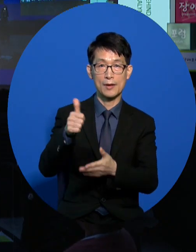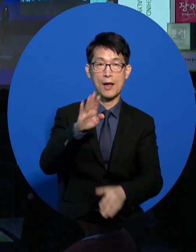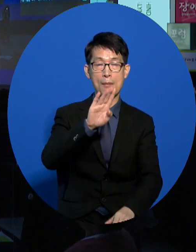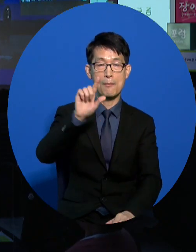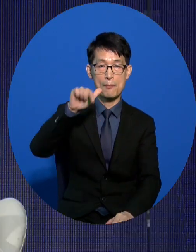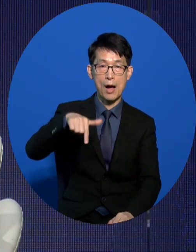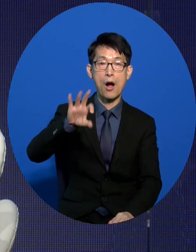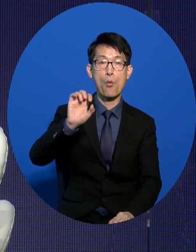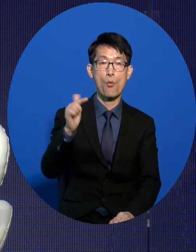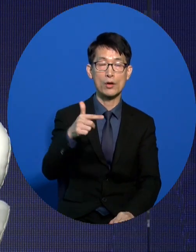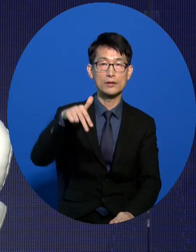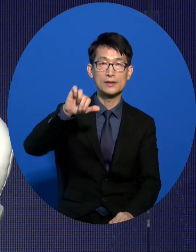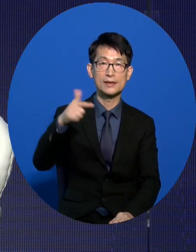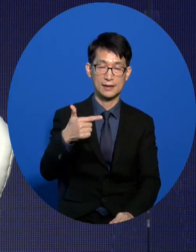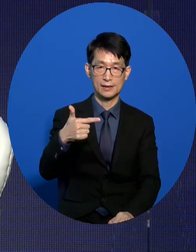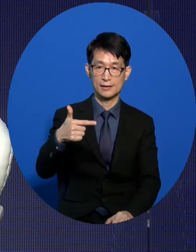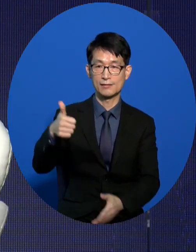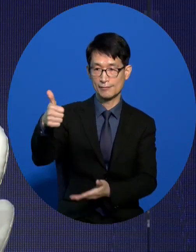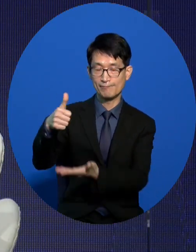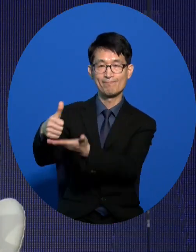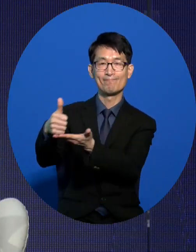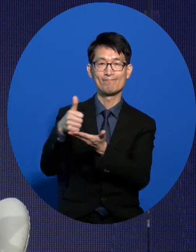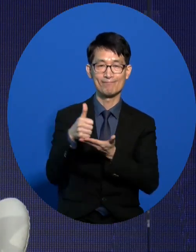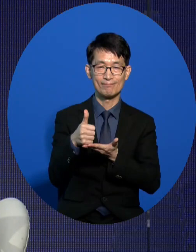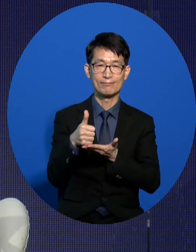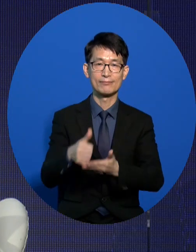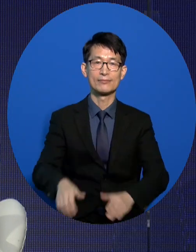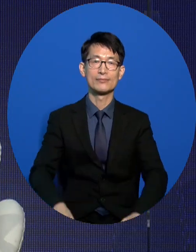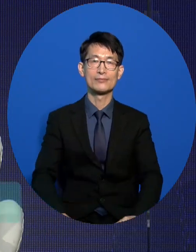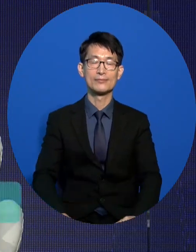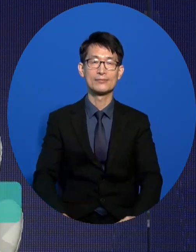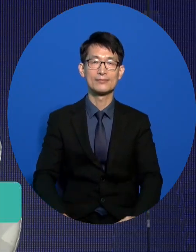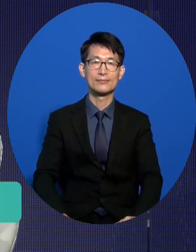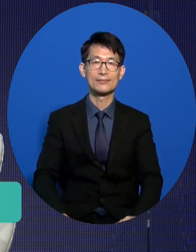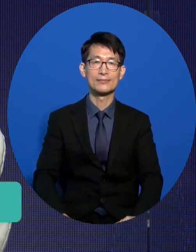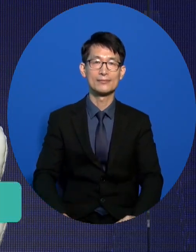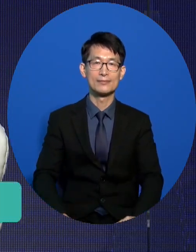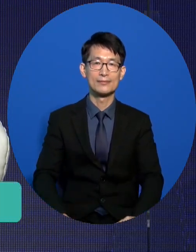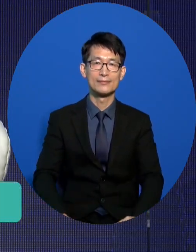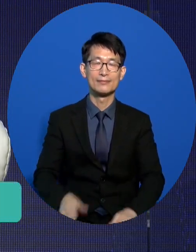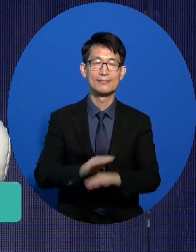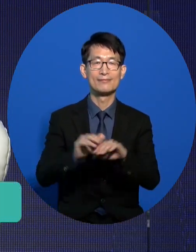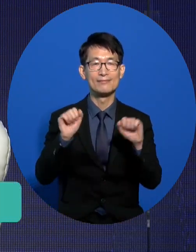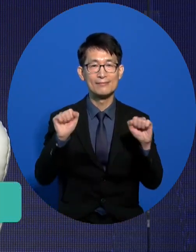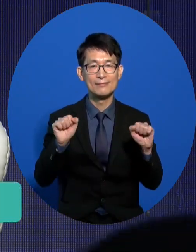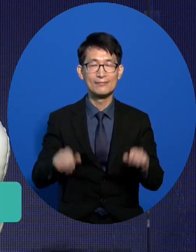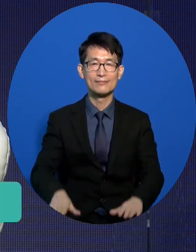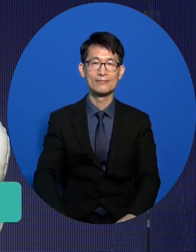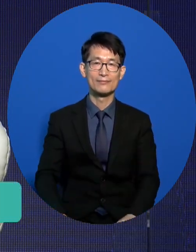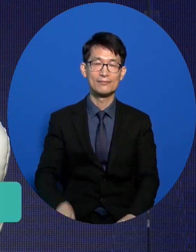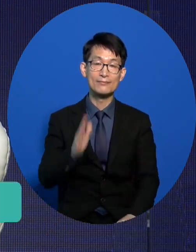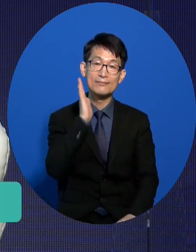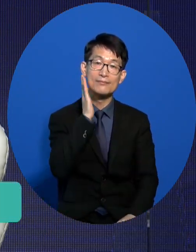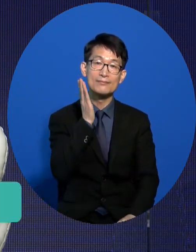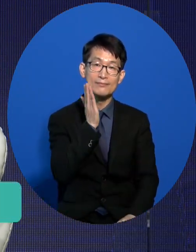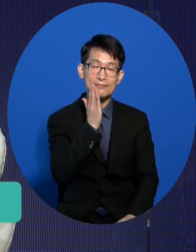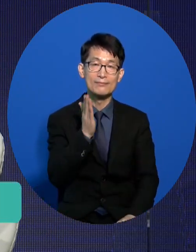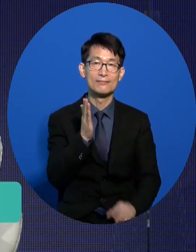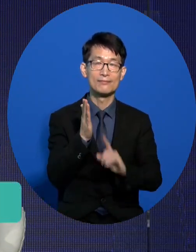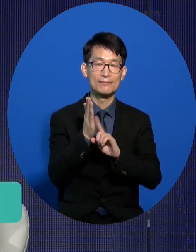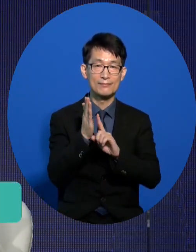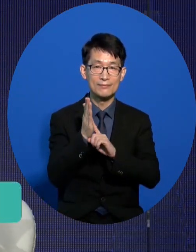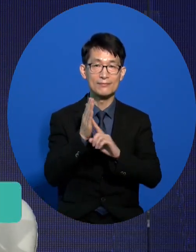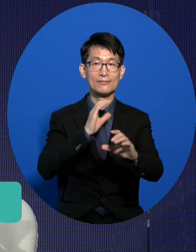through universal design. He is founder and CEO Park Won-jin of the AUD Social Cooperative. Hello, it's nice to